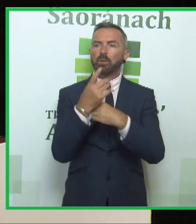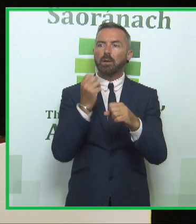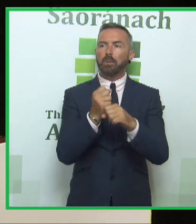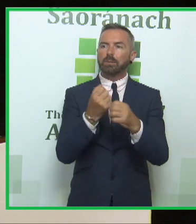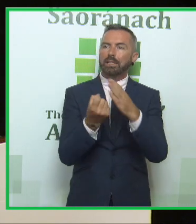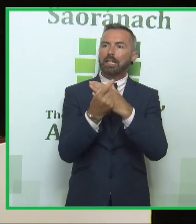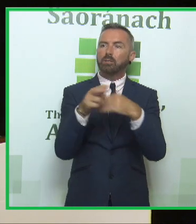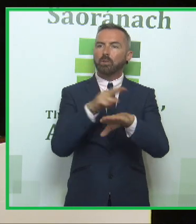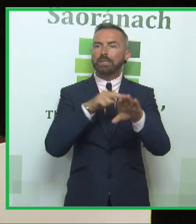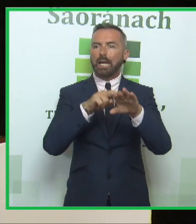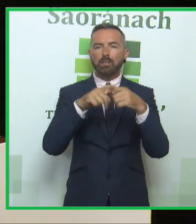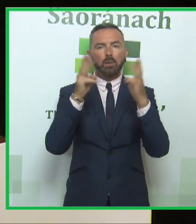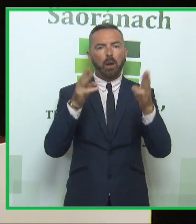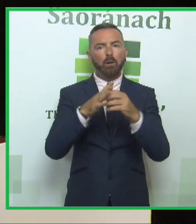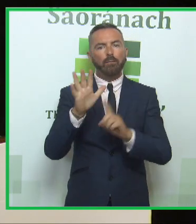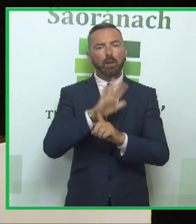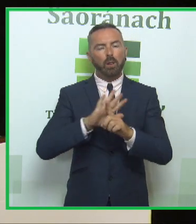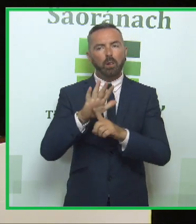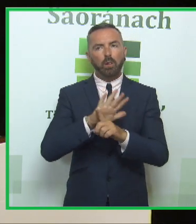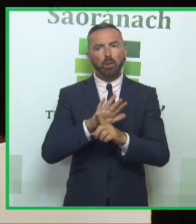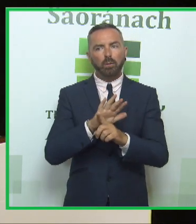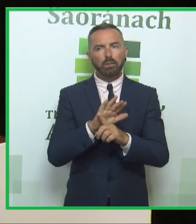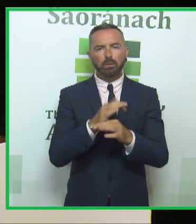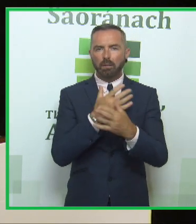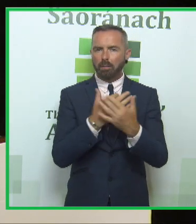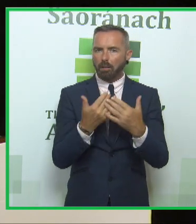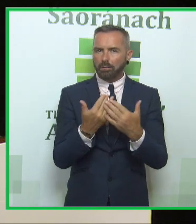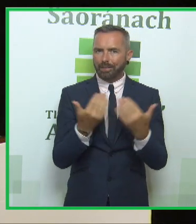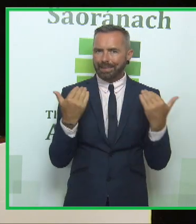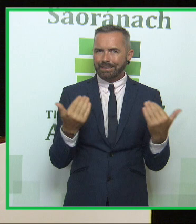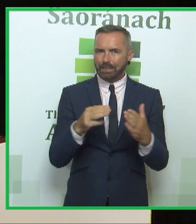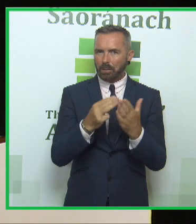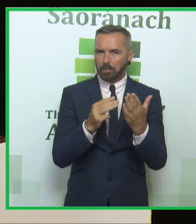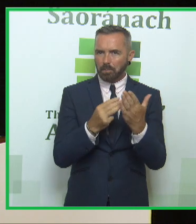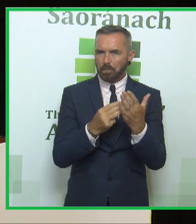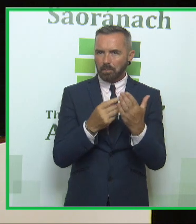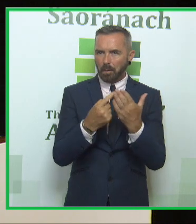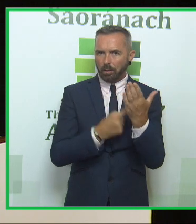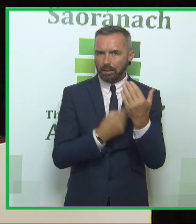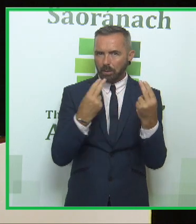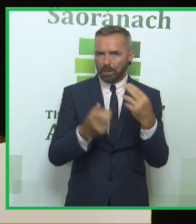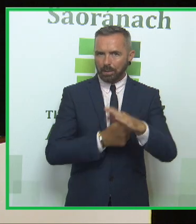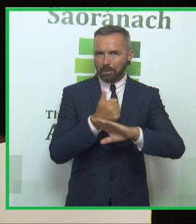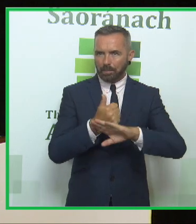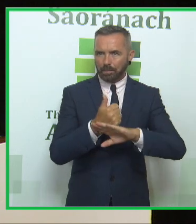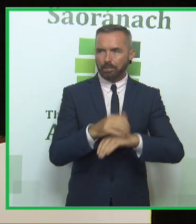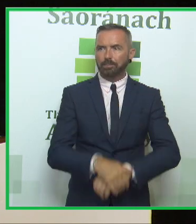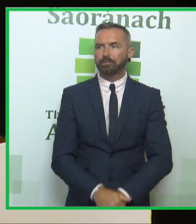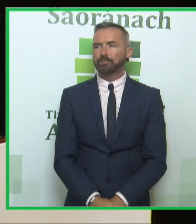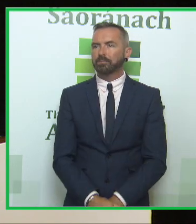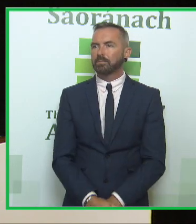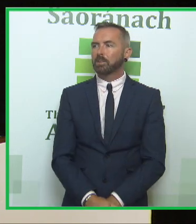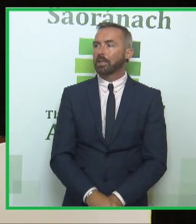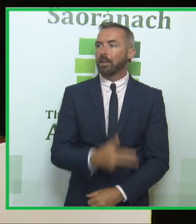national and the power of local. And there are a lot of existing policies that need to be put into action. So thanks for that. Okay, can I call on